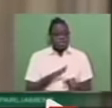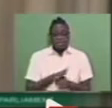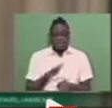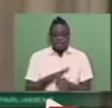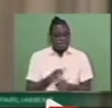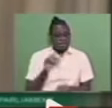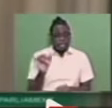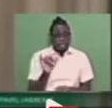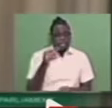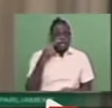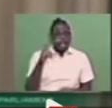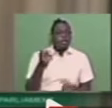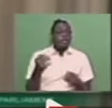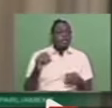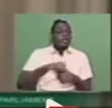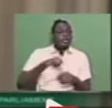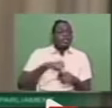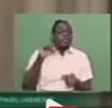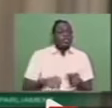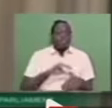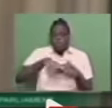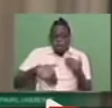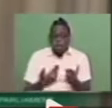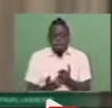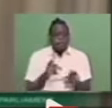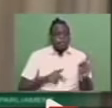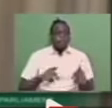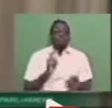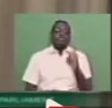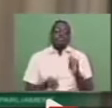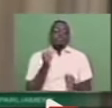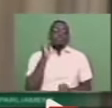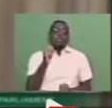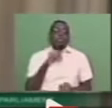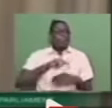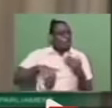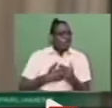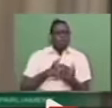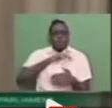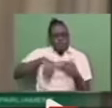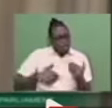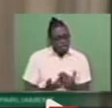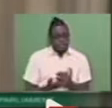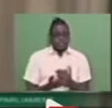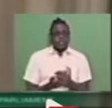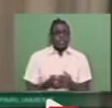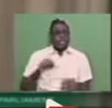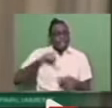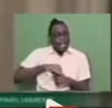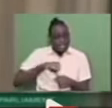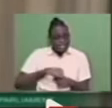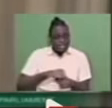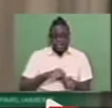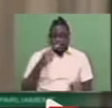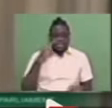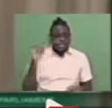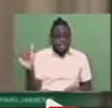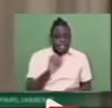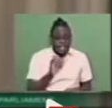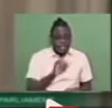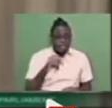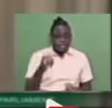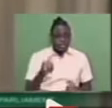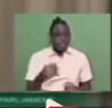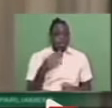its bottlenecking. It is also enough gas to run 4 methanol plants and an ammonia plant. Oil Now magazine,